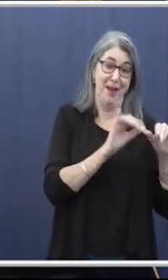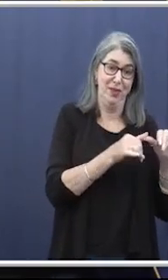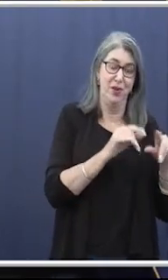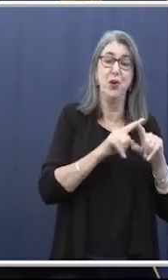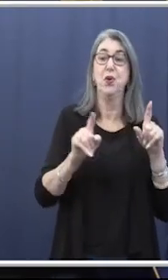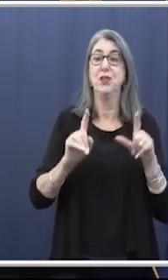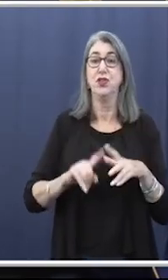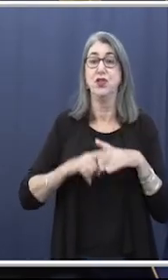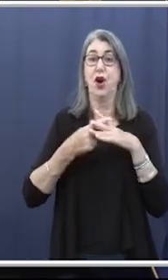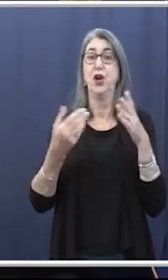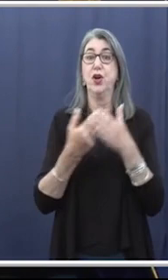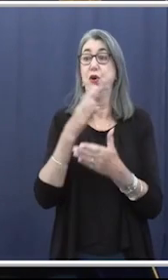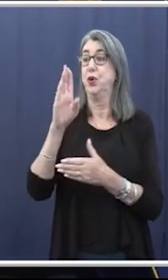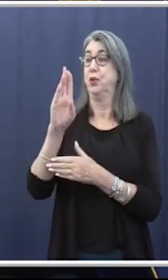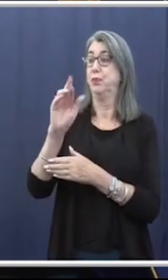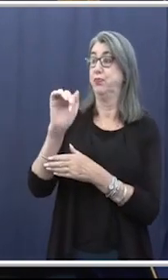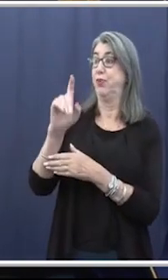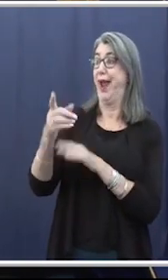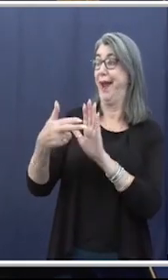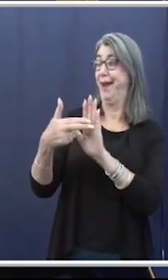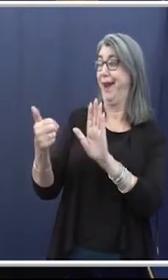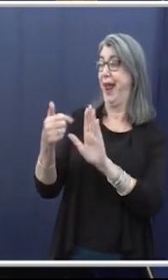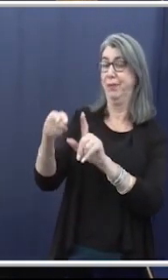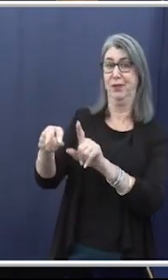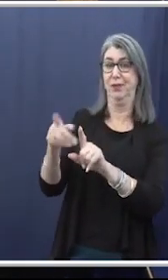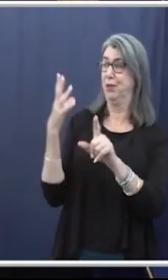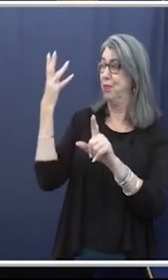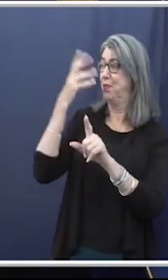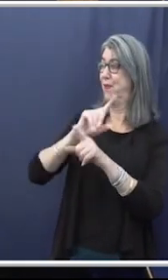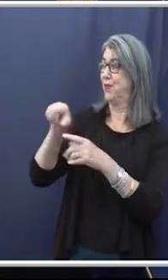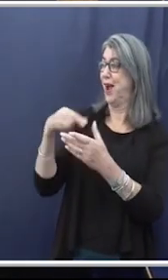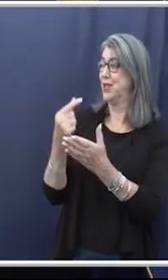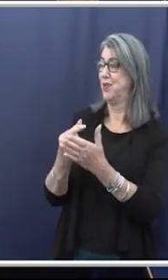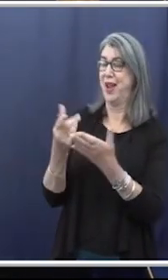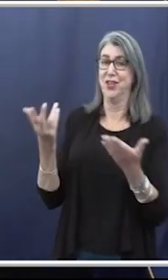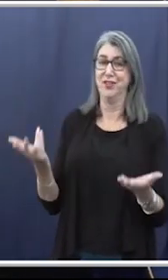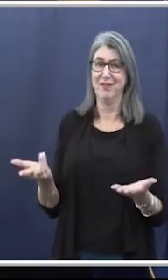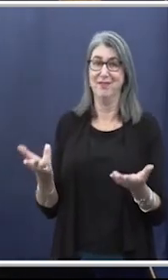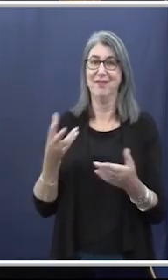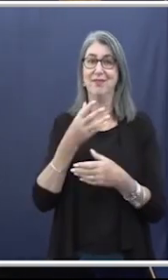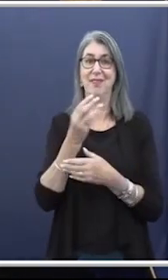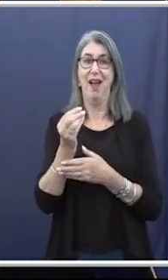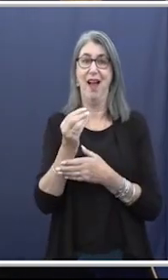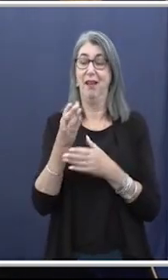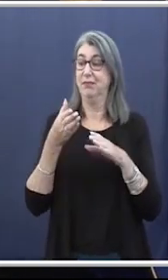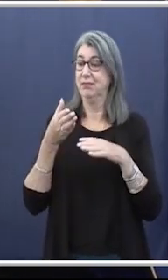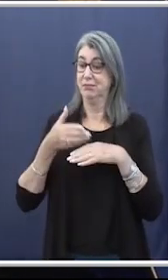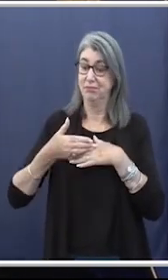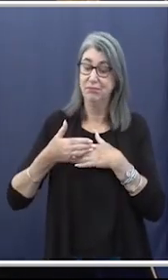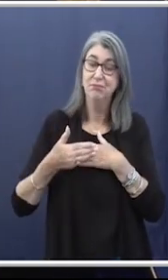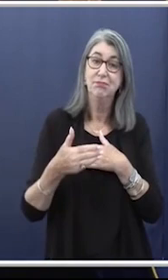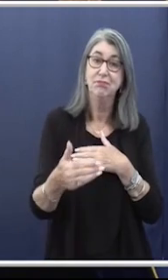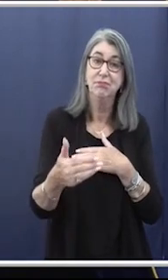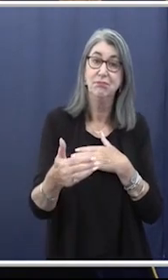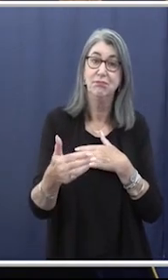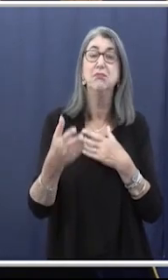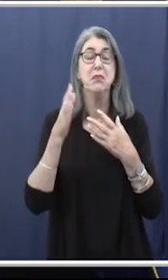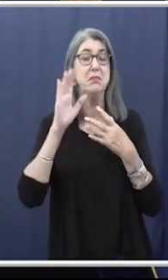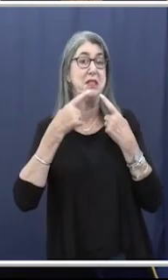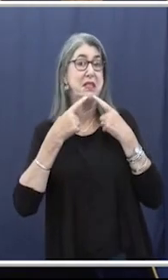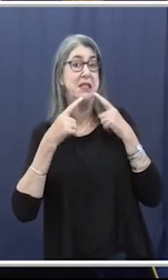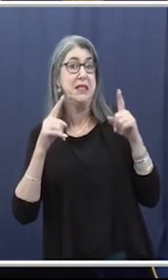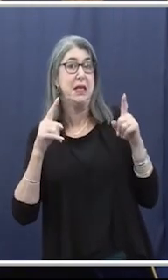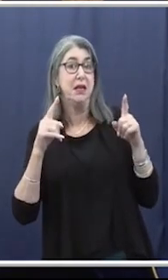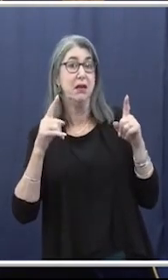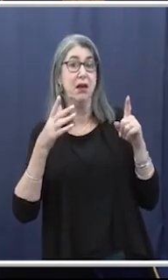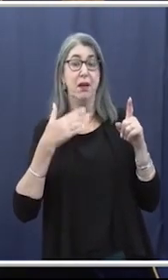you are launching this brand today with this beautiful graduation. And after that, actually, you will succeed. And